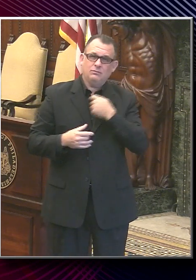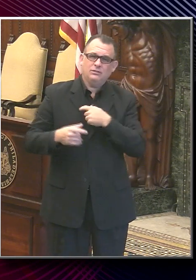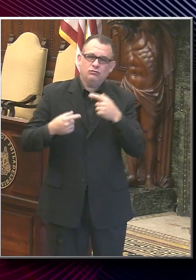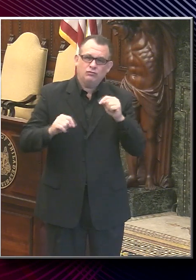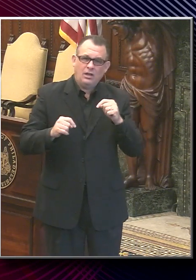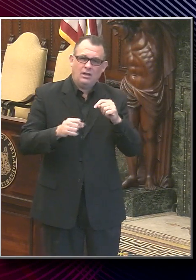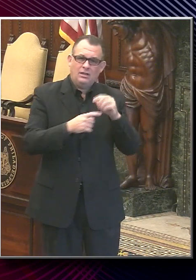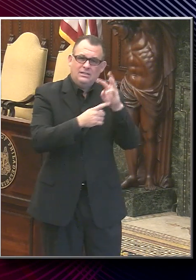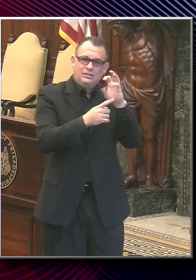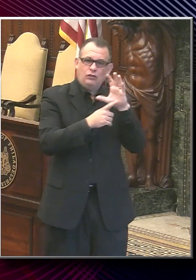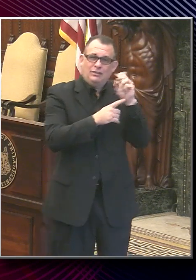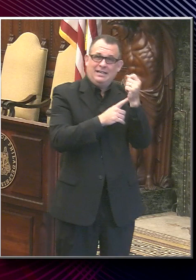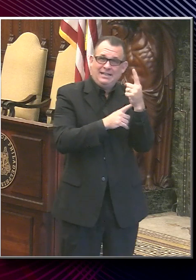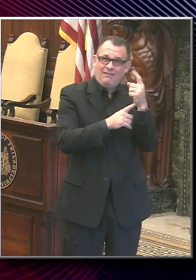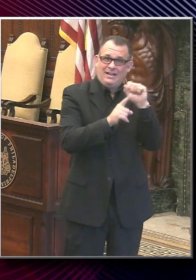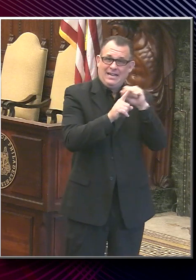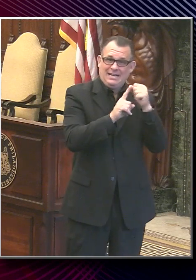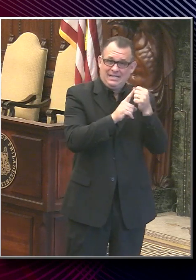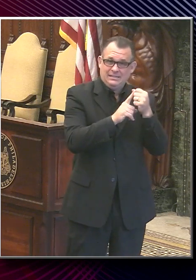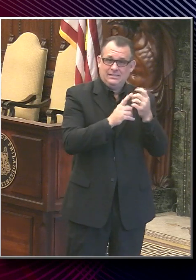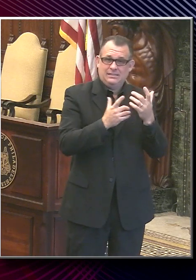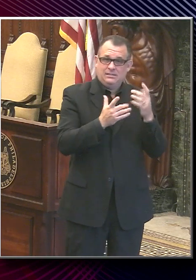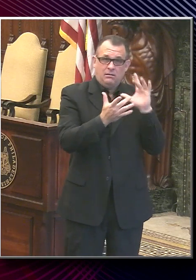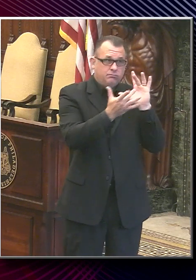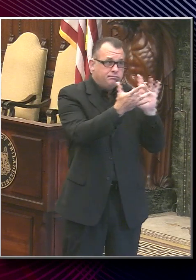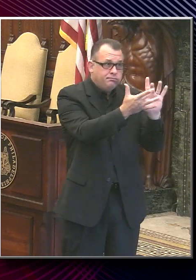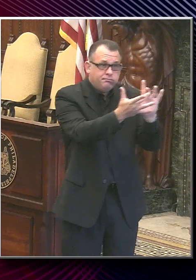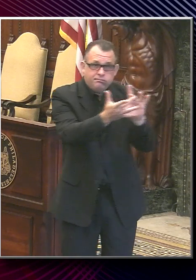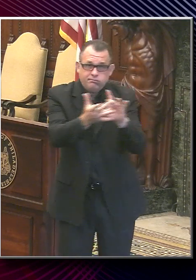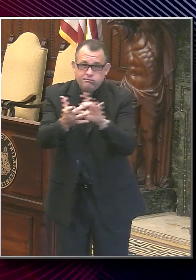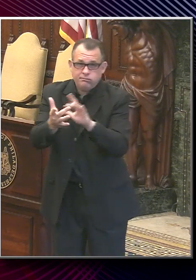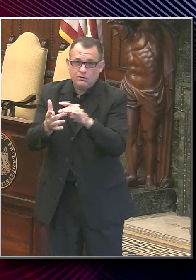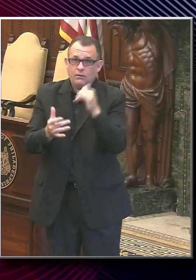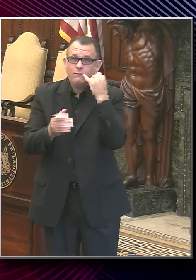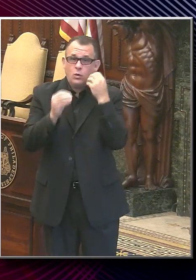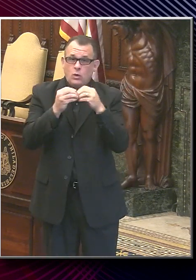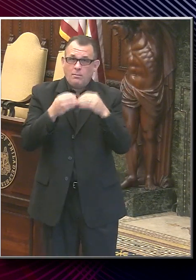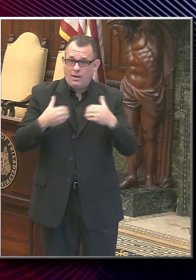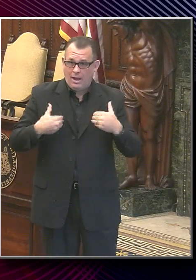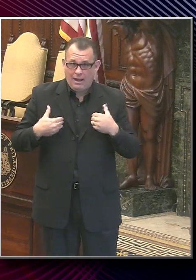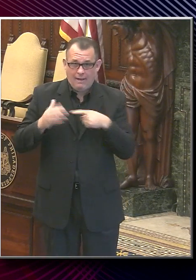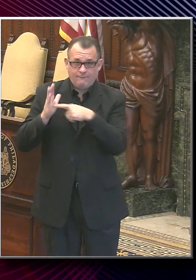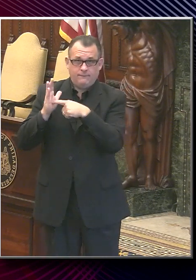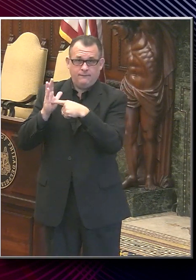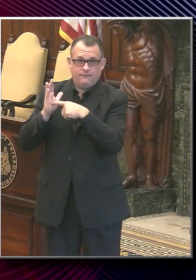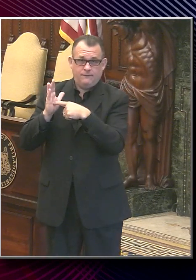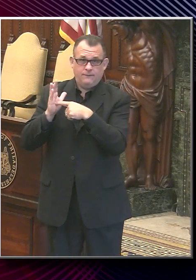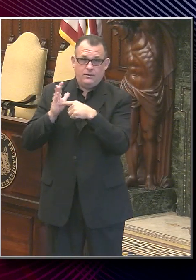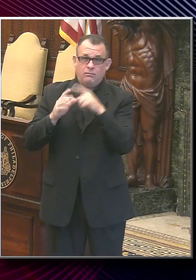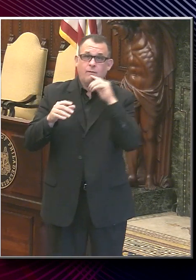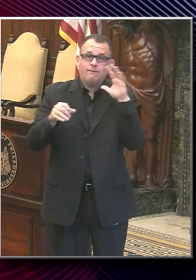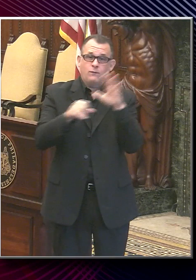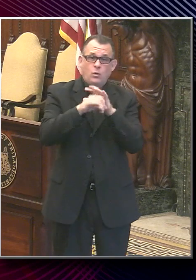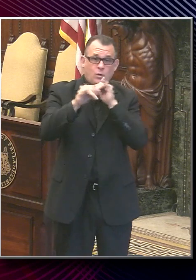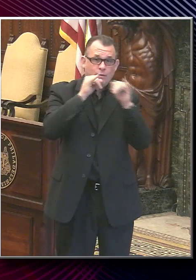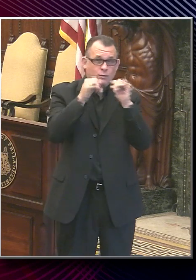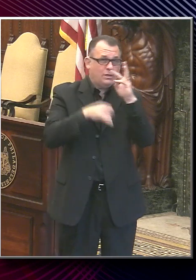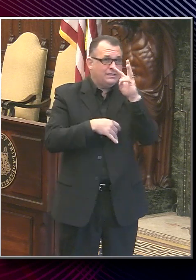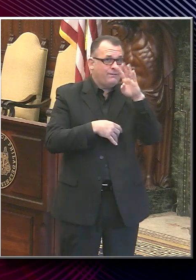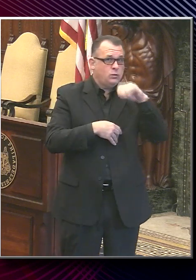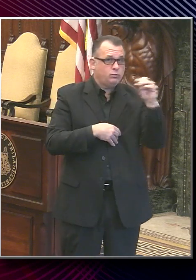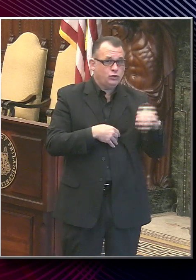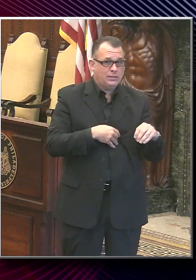611 cases for whom we had phone numbers. Of those, we were able to complete the interview on 64%. That's